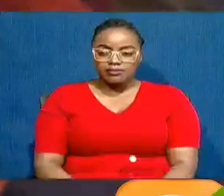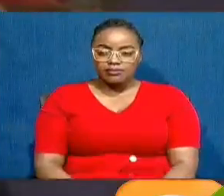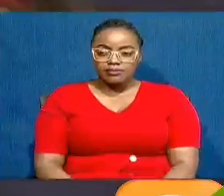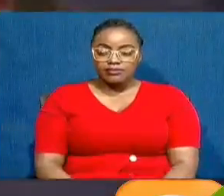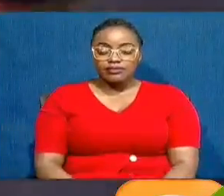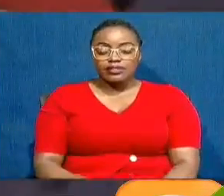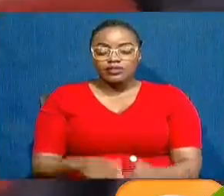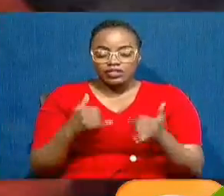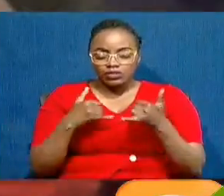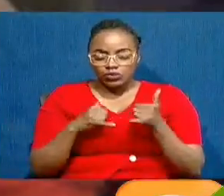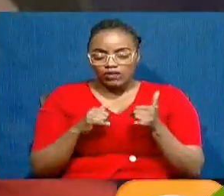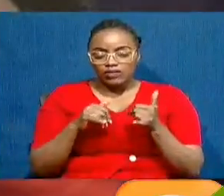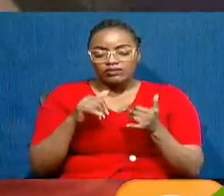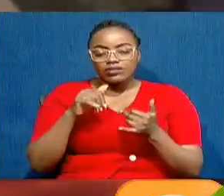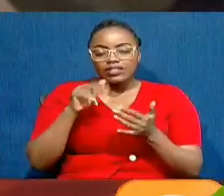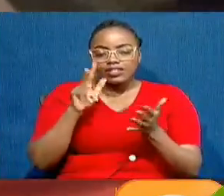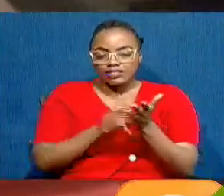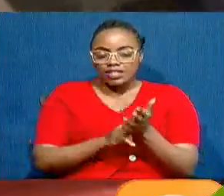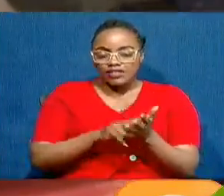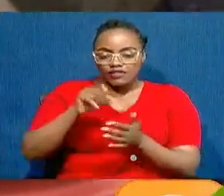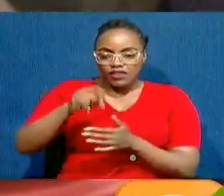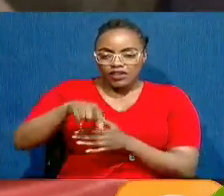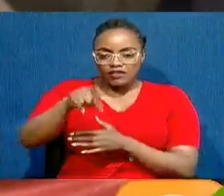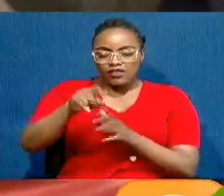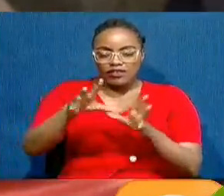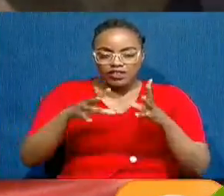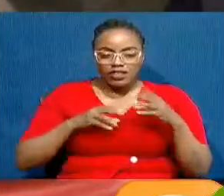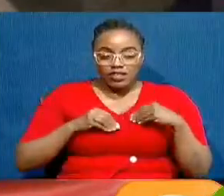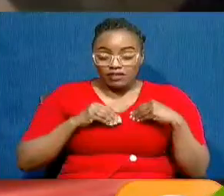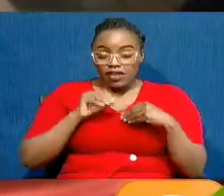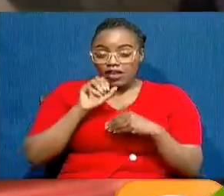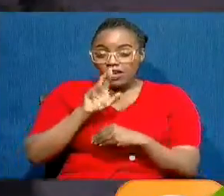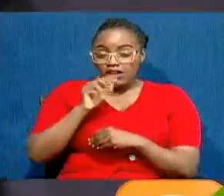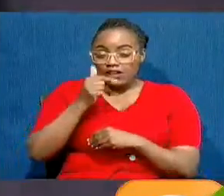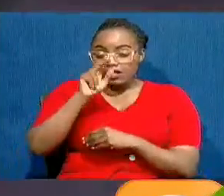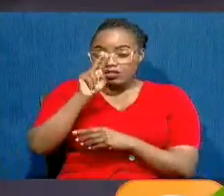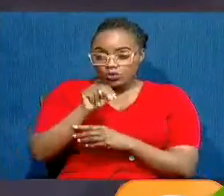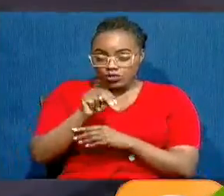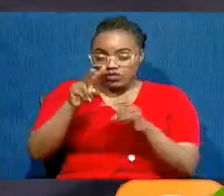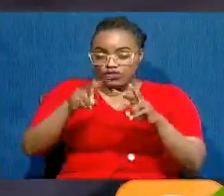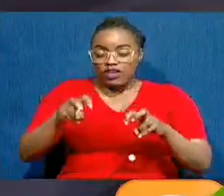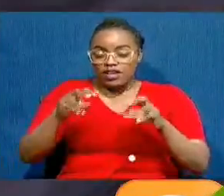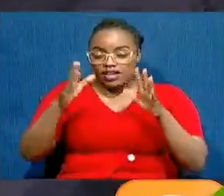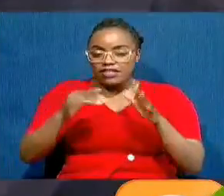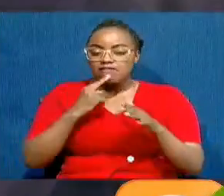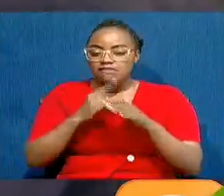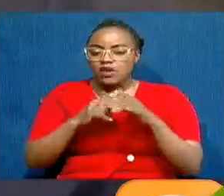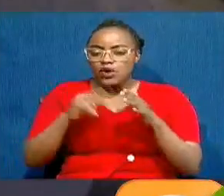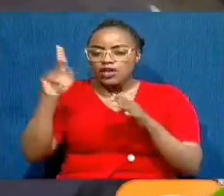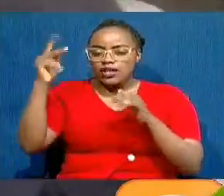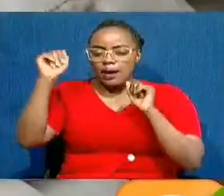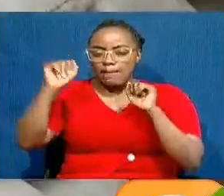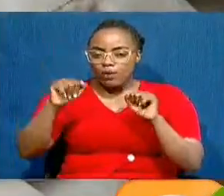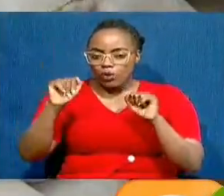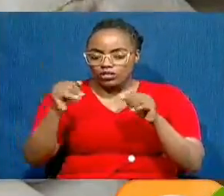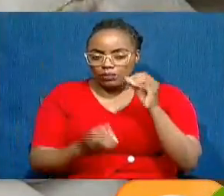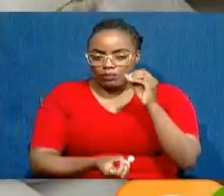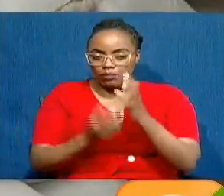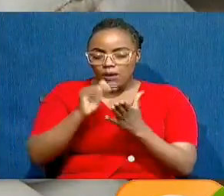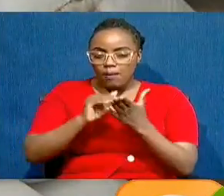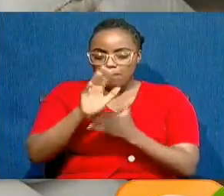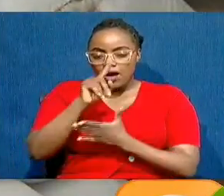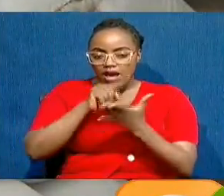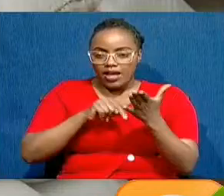With a push for certified seed and adoption of Ratoon rice farming, researchers say Kenya could soon produce more